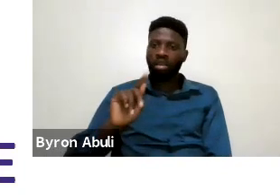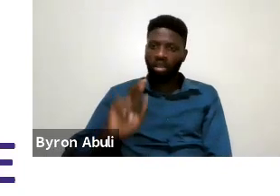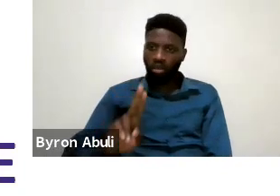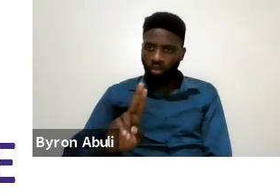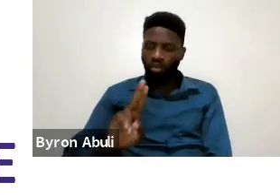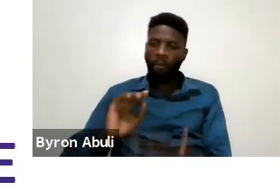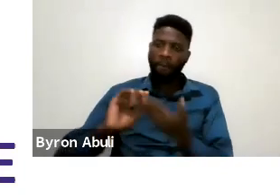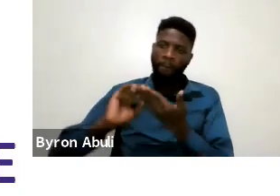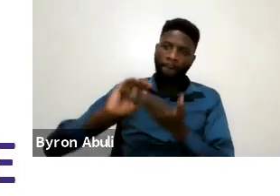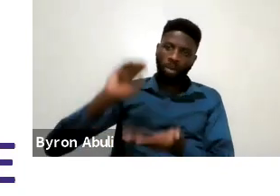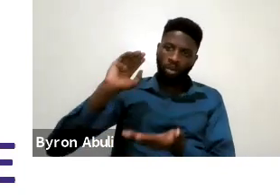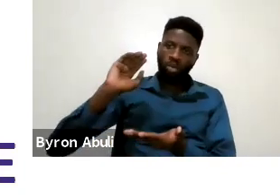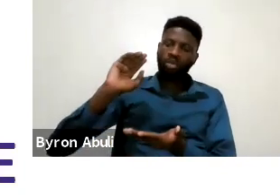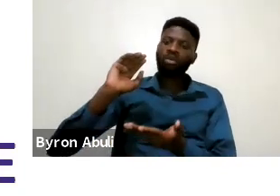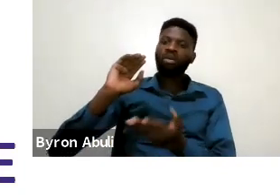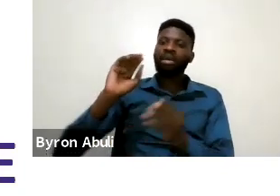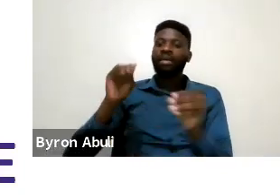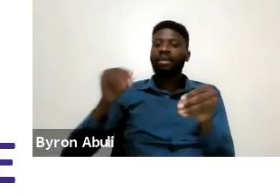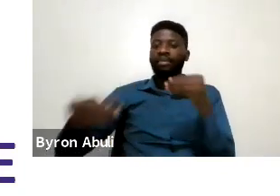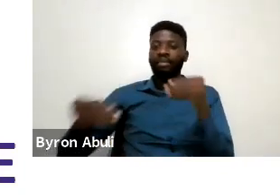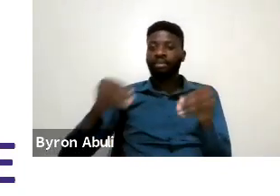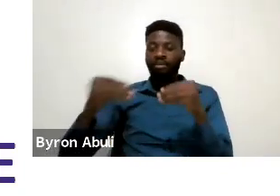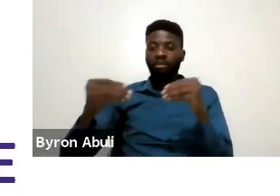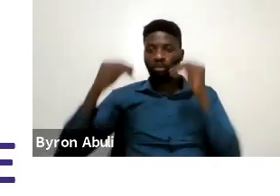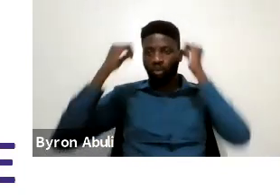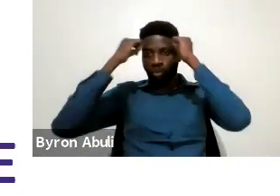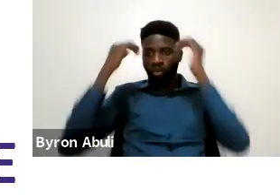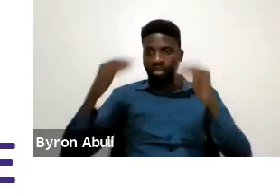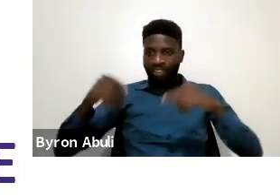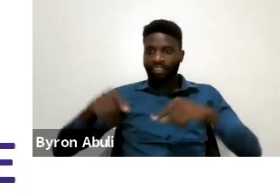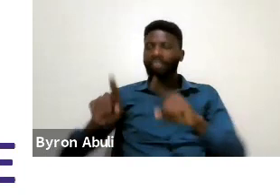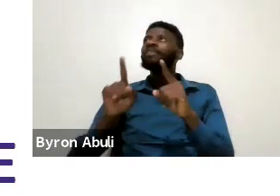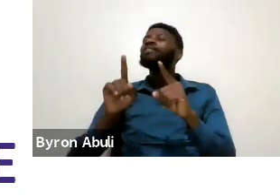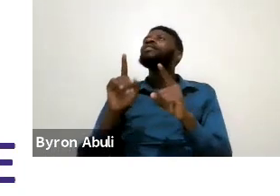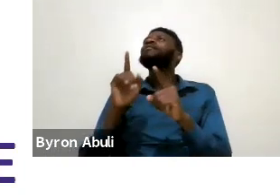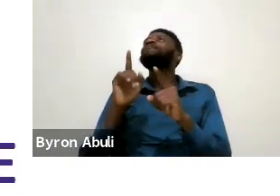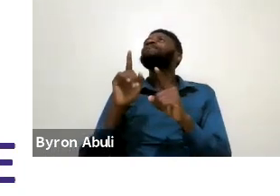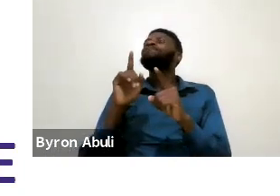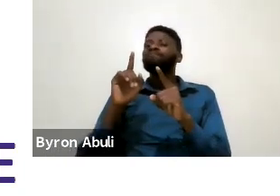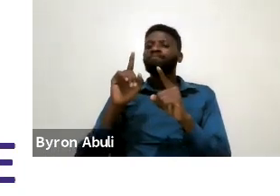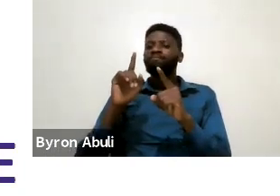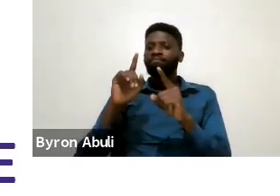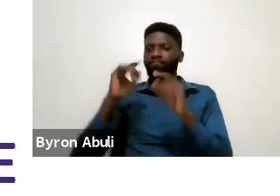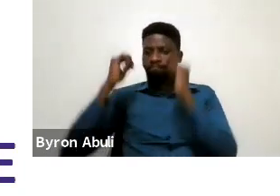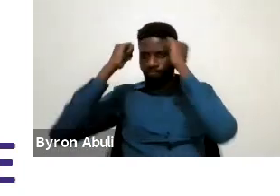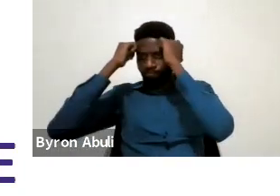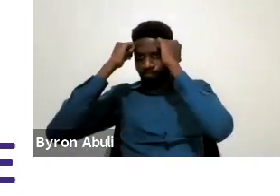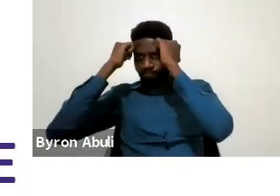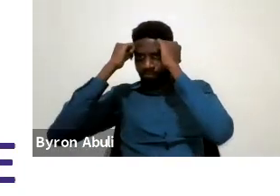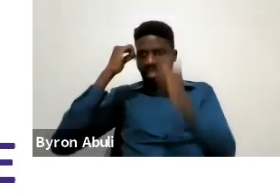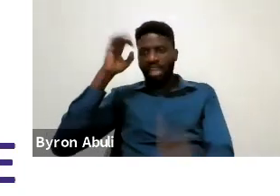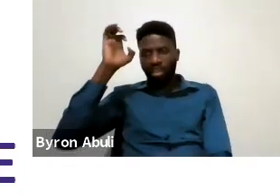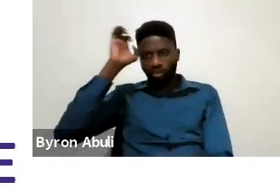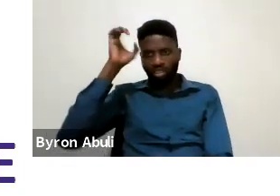of the disability students, they are engaged in education. They do a course in